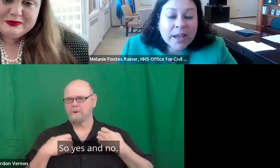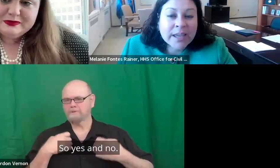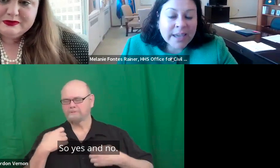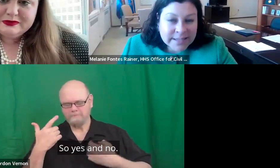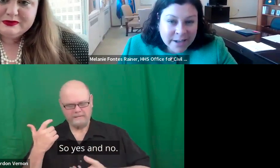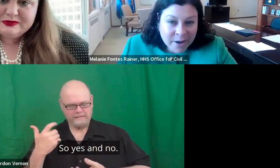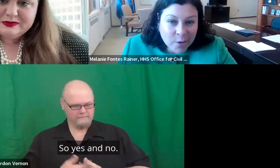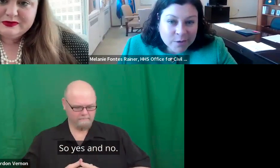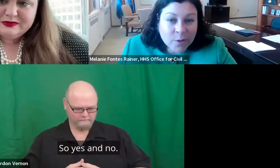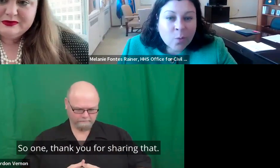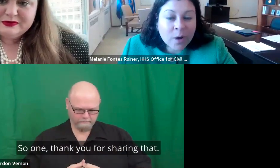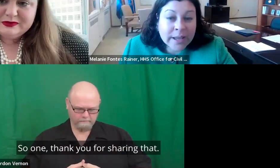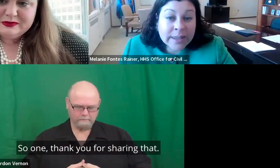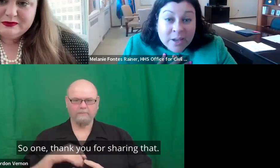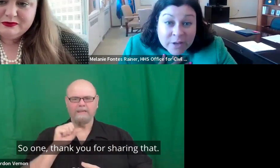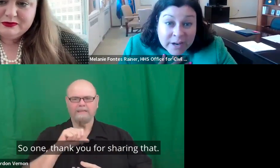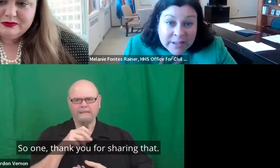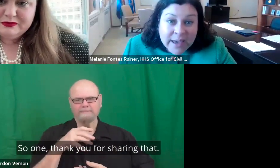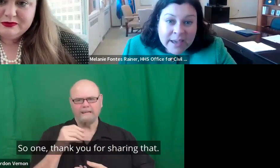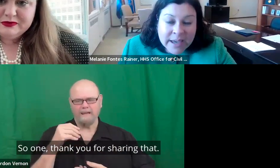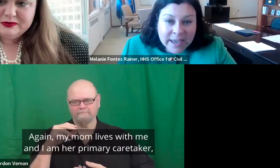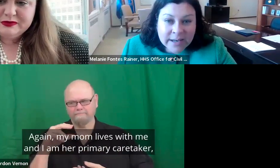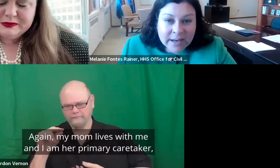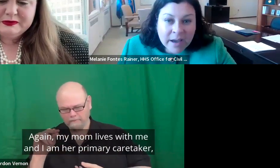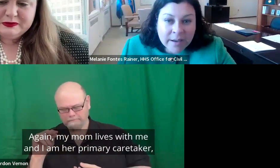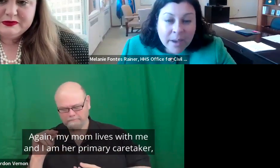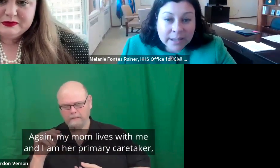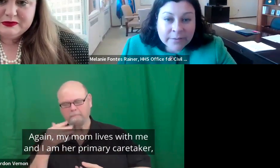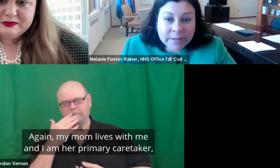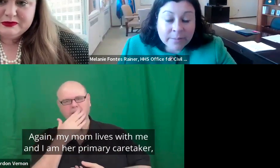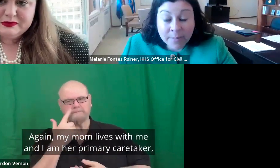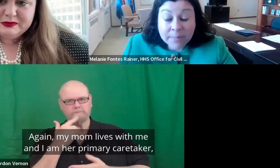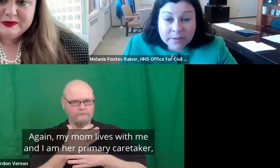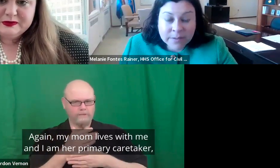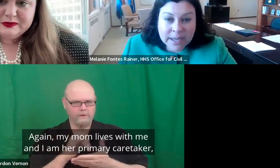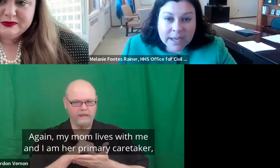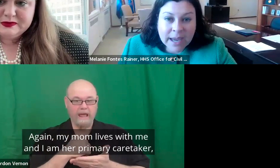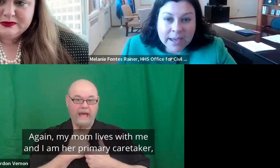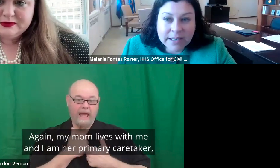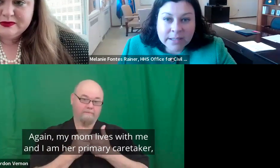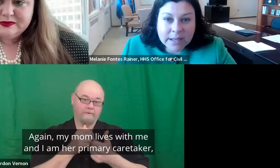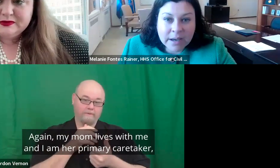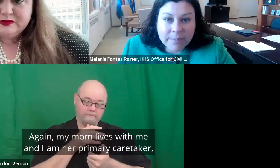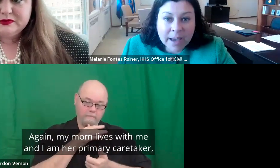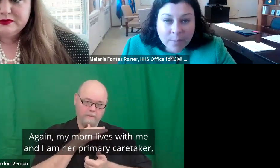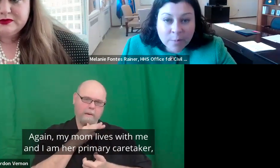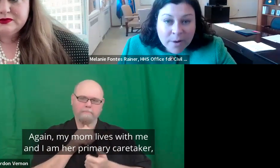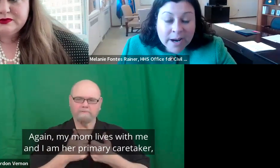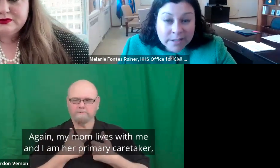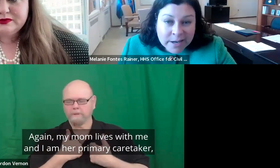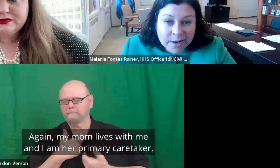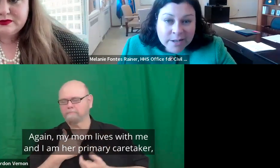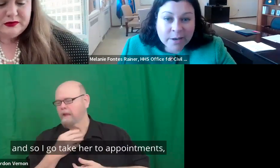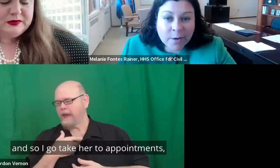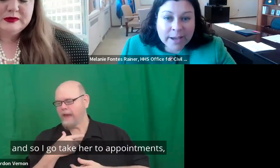So yes and no. So one, thank you for sharing that. Again, my mom lives with me, and I am her